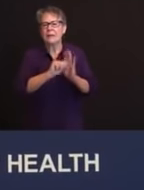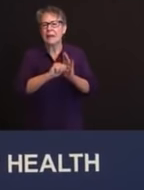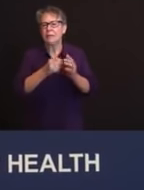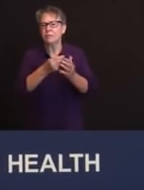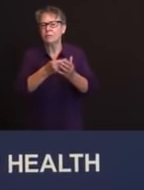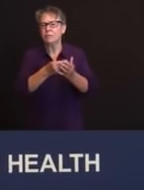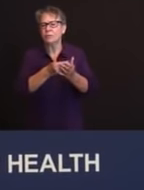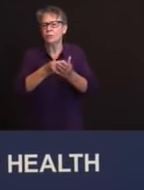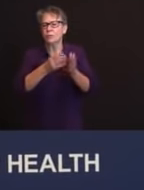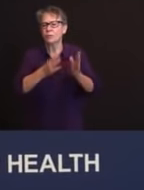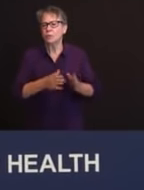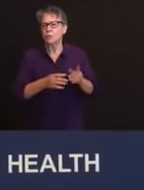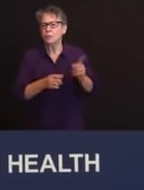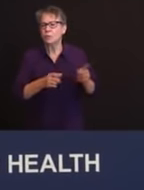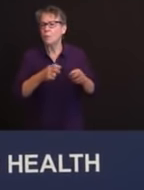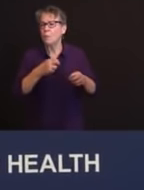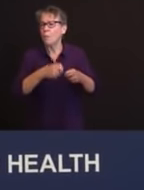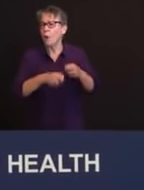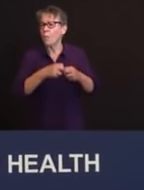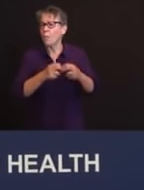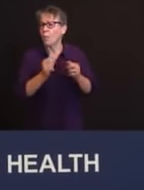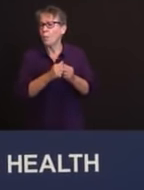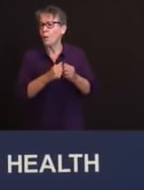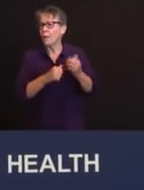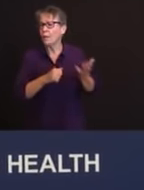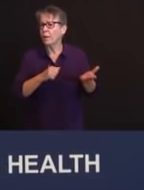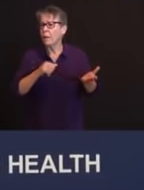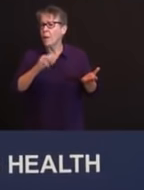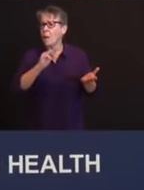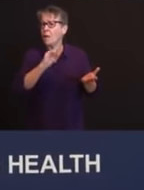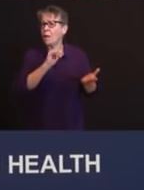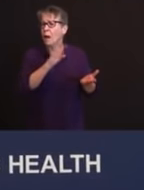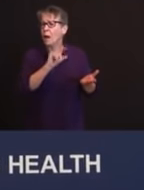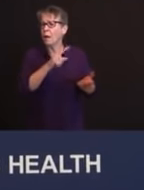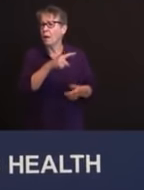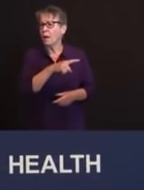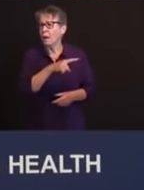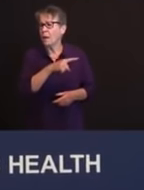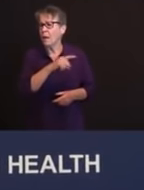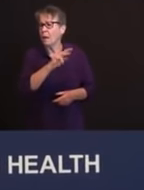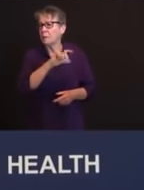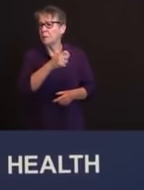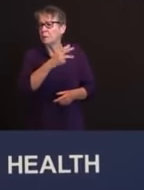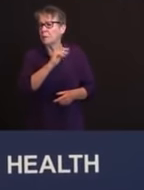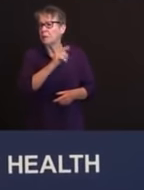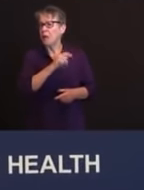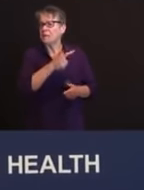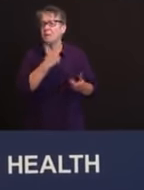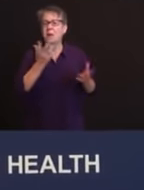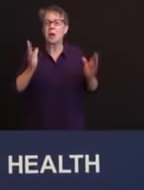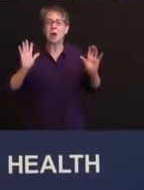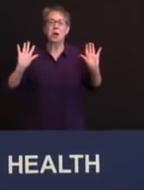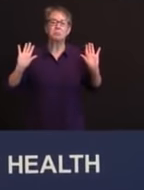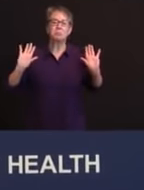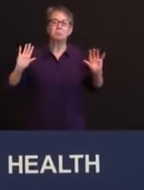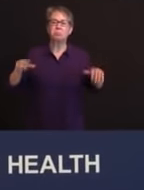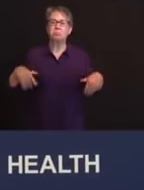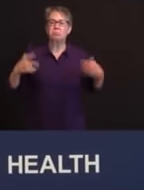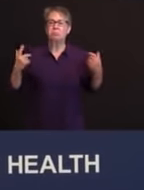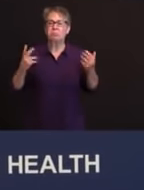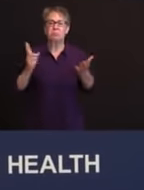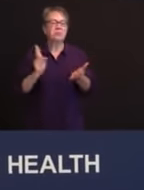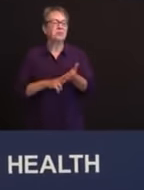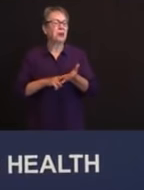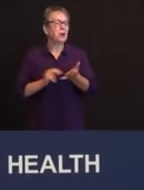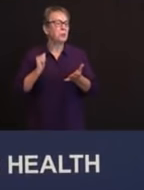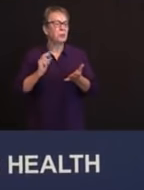even signaling today that he does not want to do something big. Now, whether that will last, what his members of his state, remember, we now